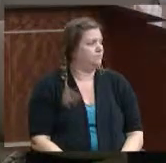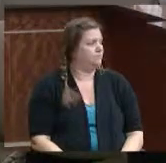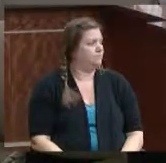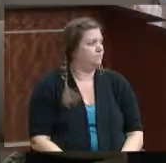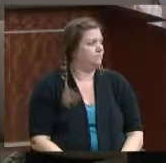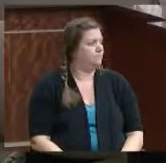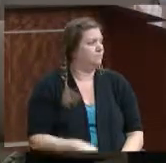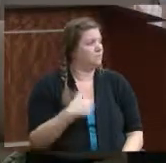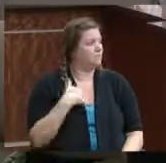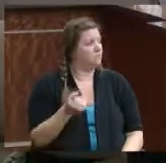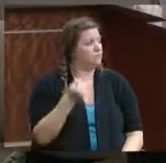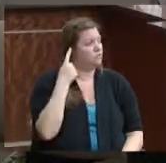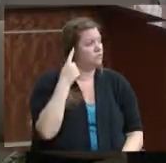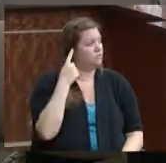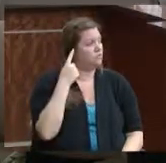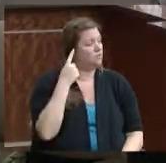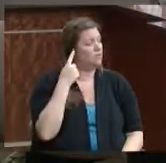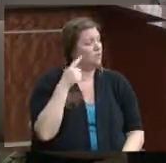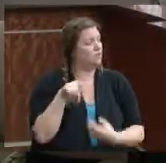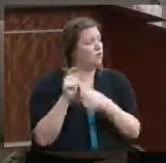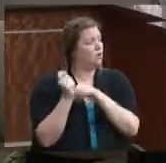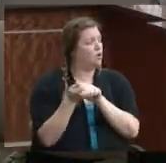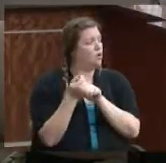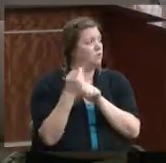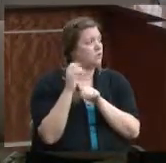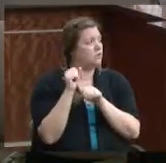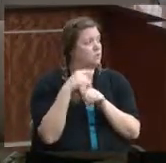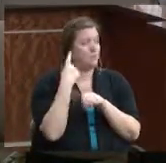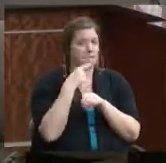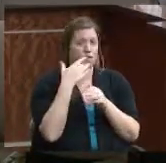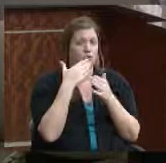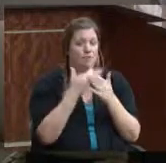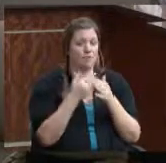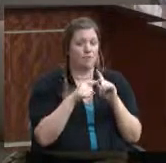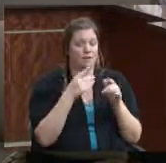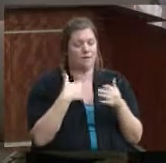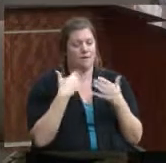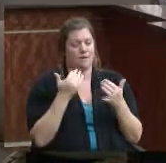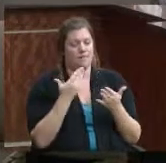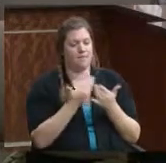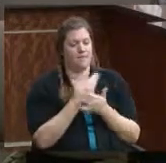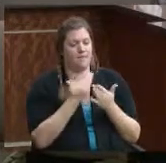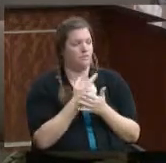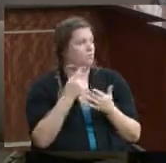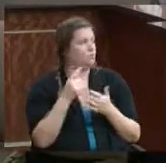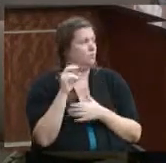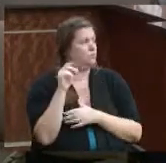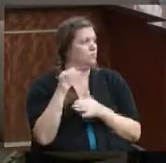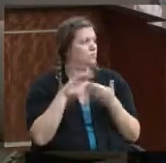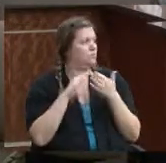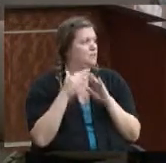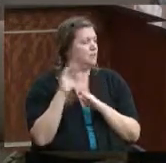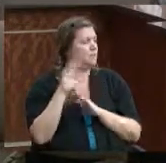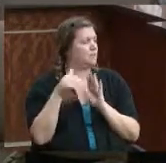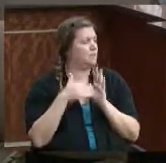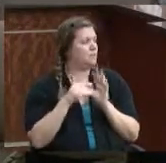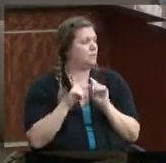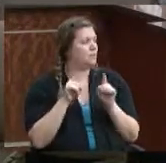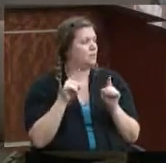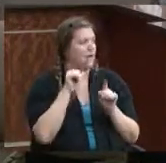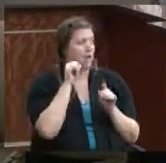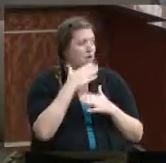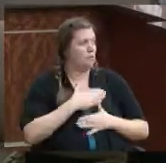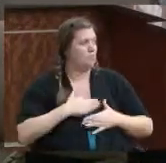You know, I understand you're supposed to have a golf course. Oh, yeah, it makes Laurel look good. Now we've got the nice new town center, right? But I